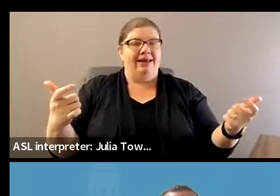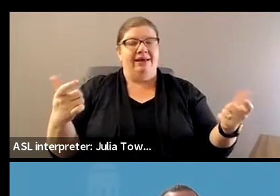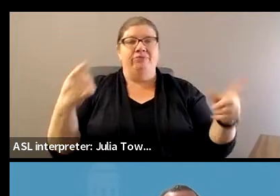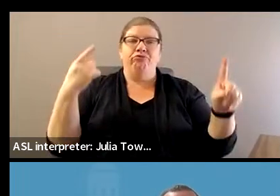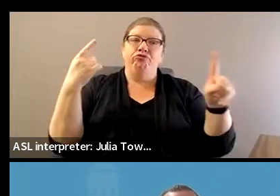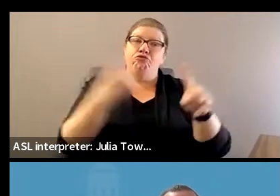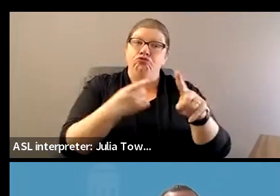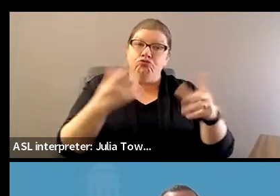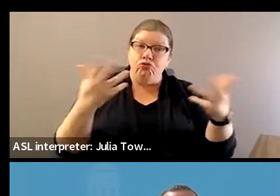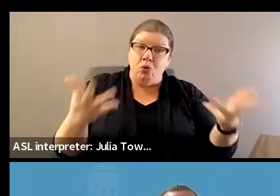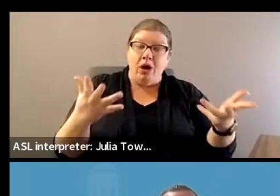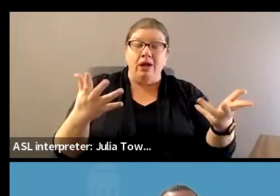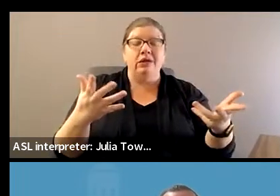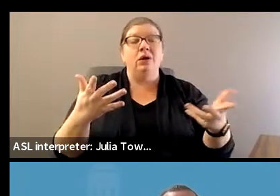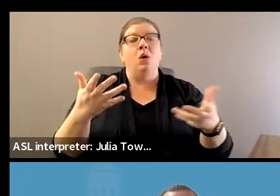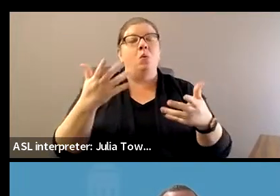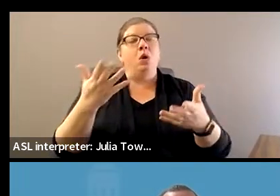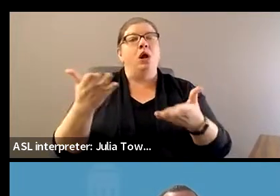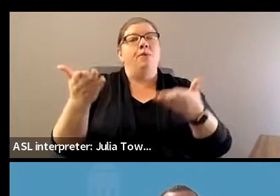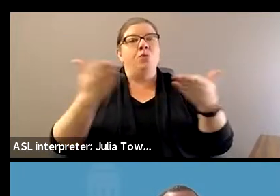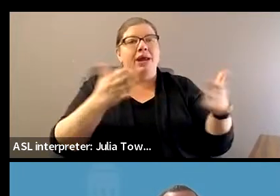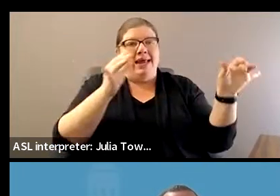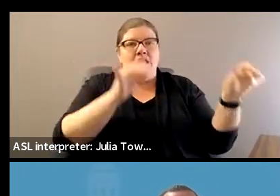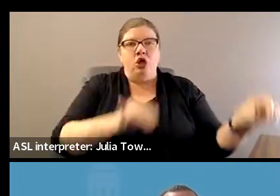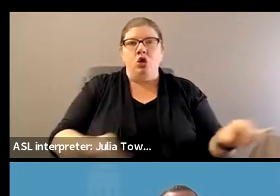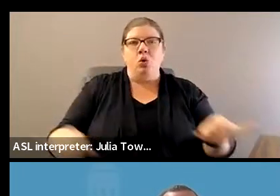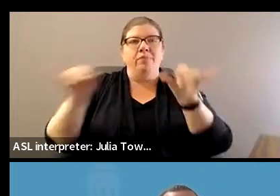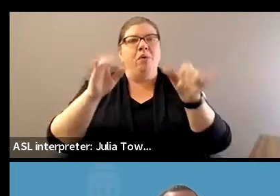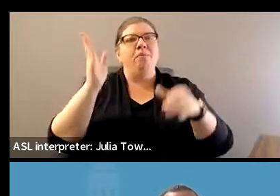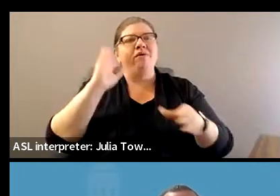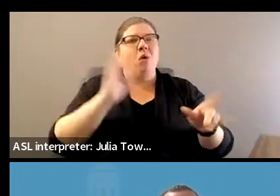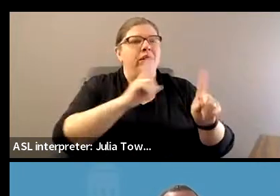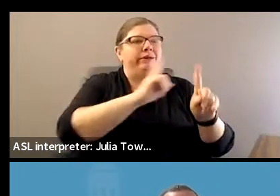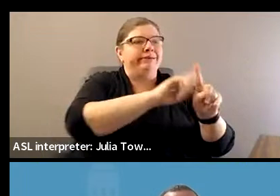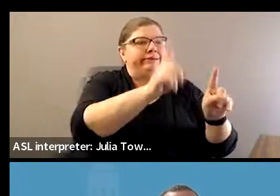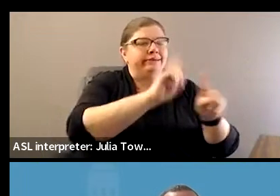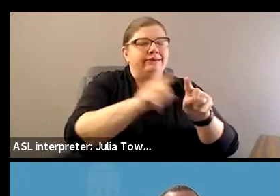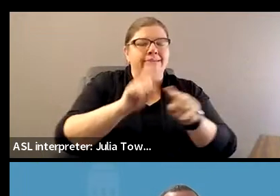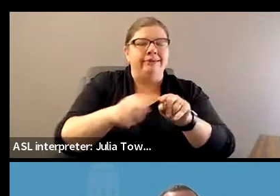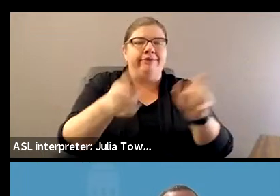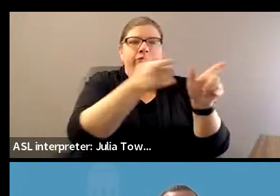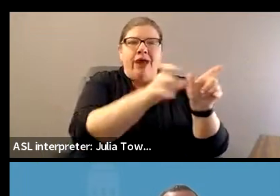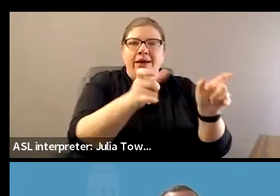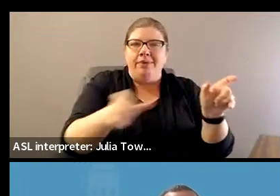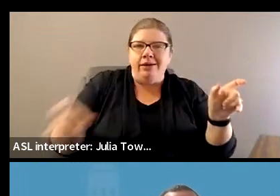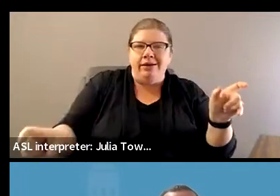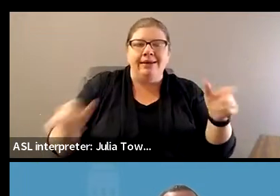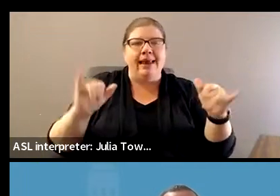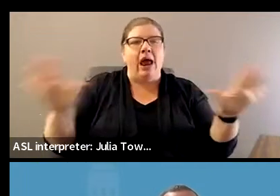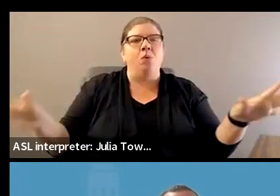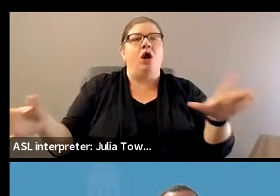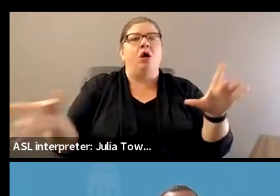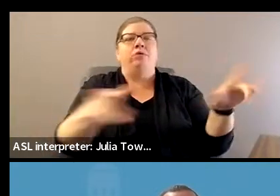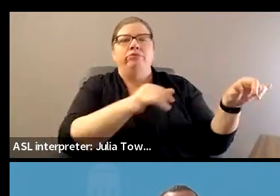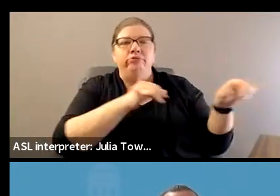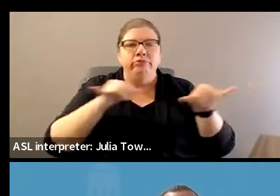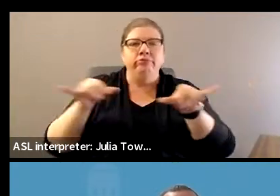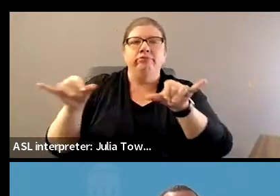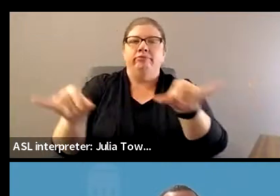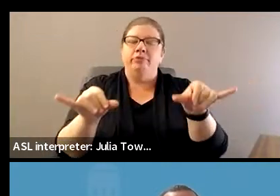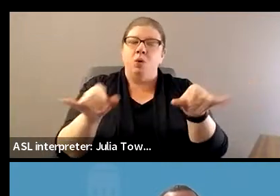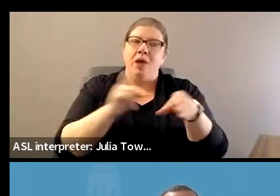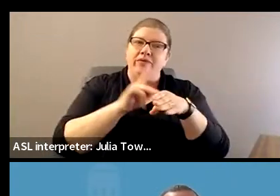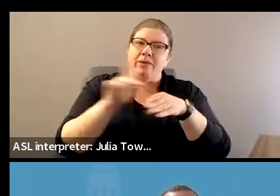headline is we're bringing uniformity, where we were so fragmented. And now we're bringing it all together. We have a